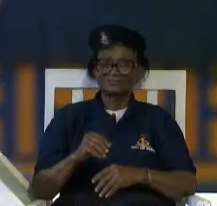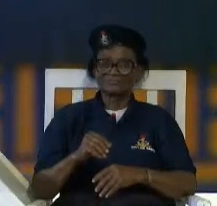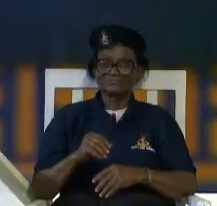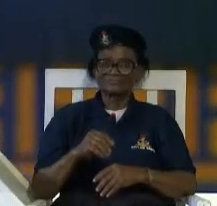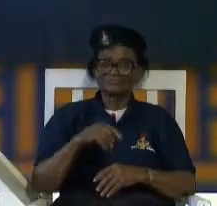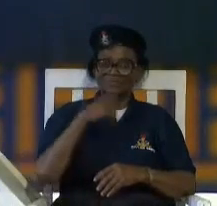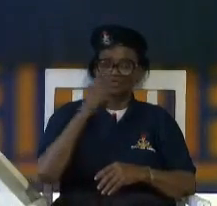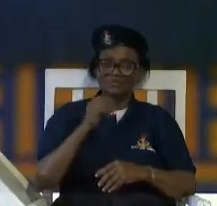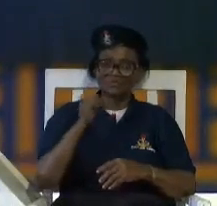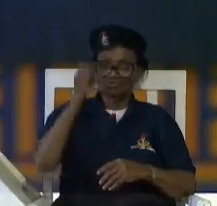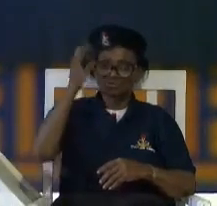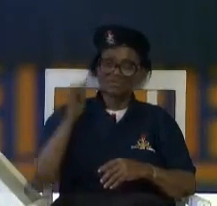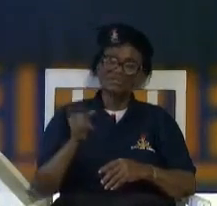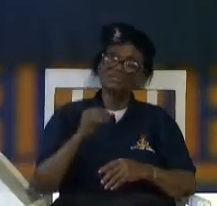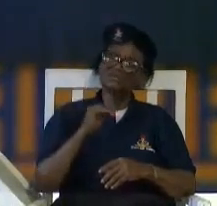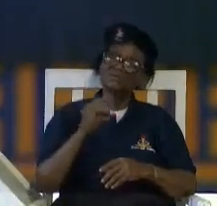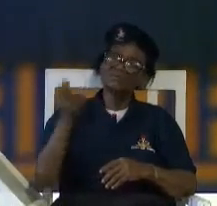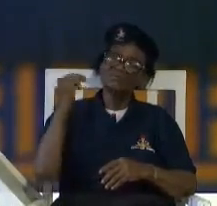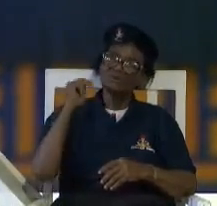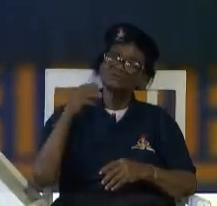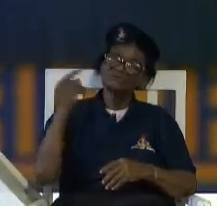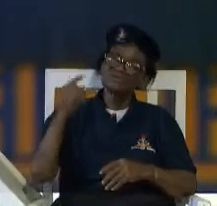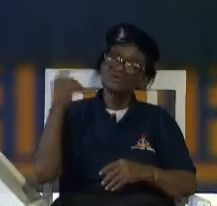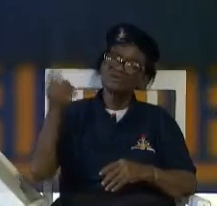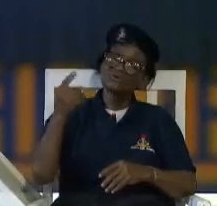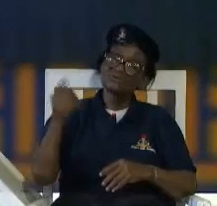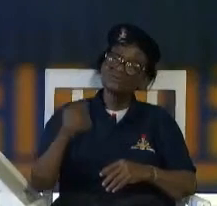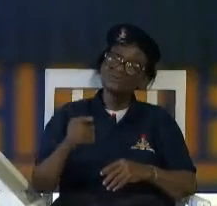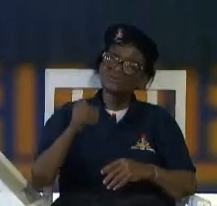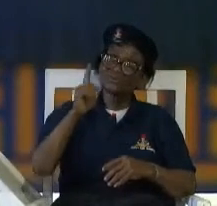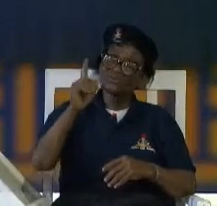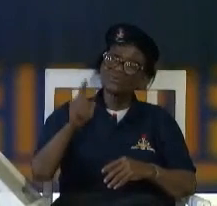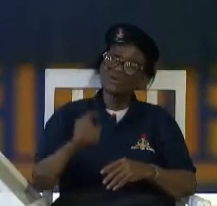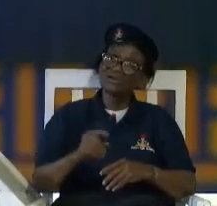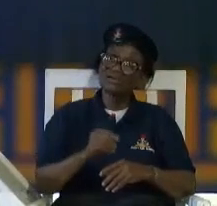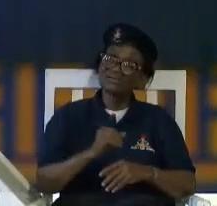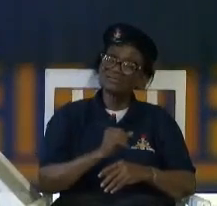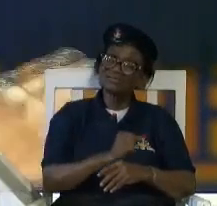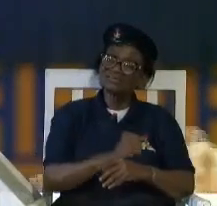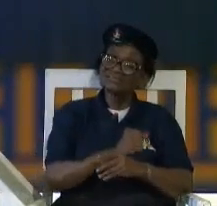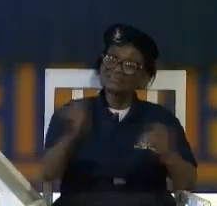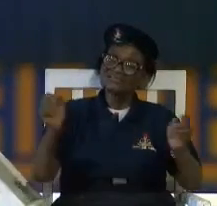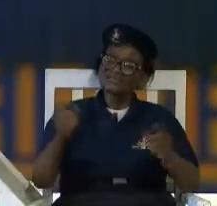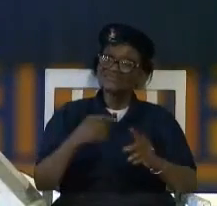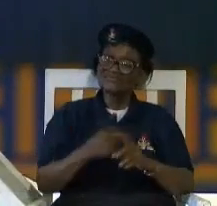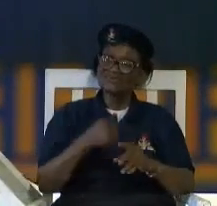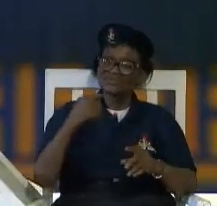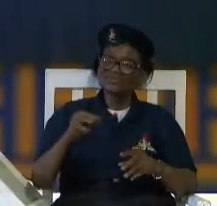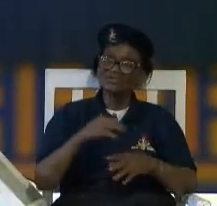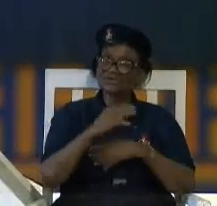Whose family was the only one rescued from the old world.